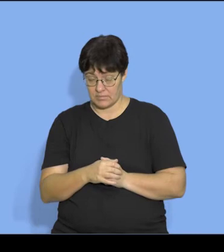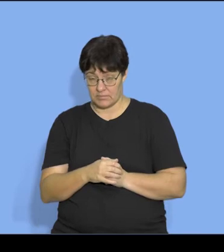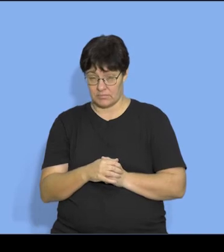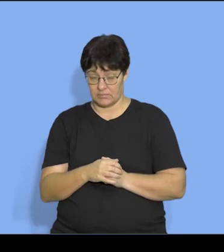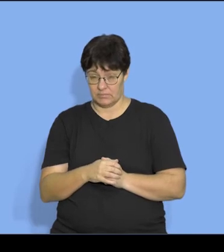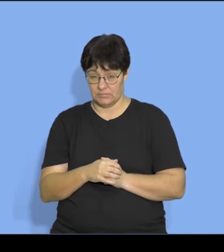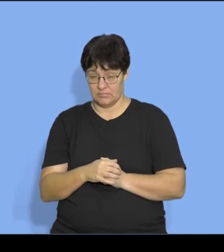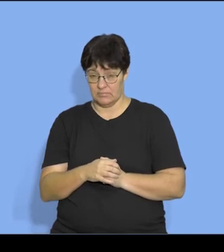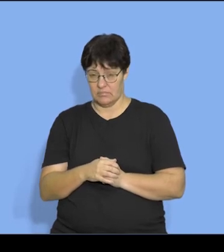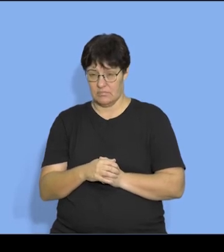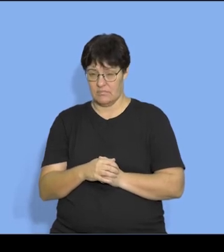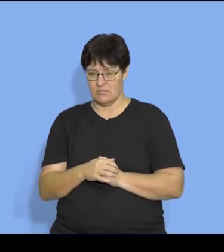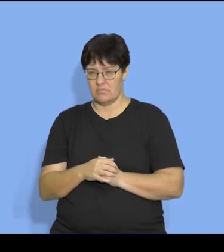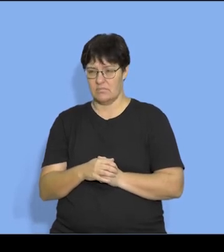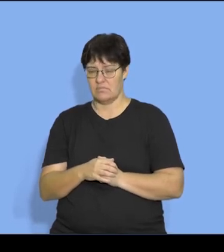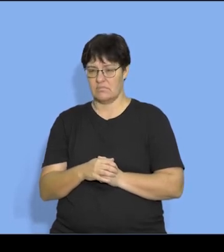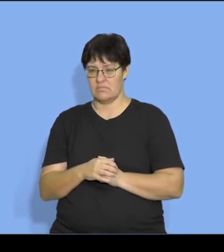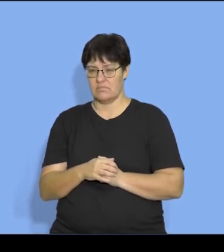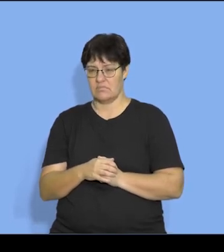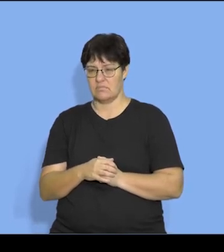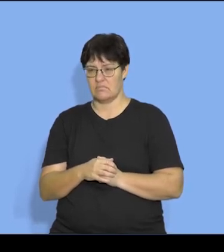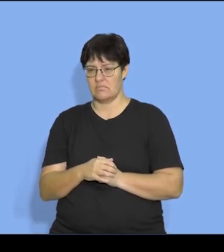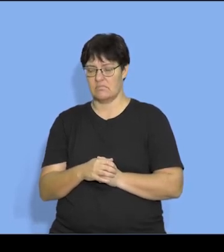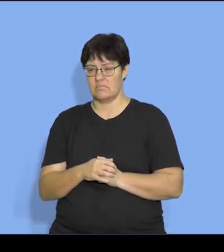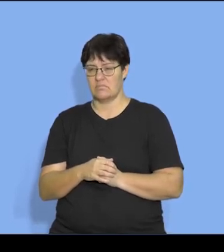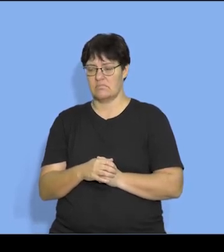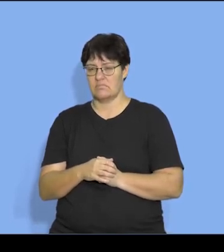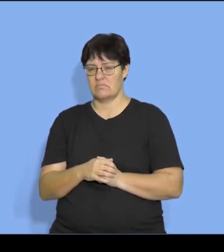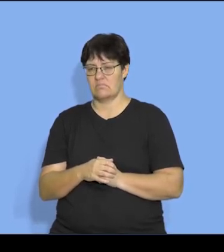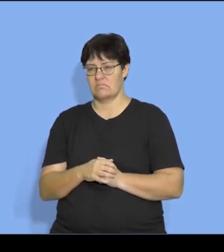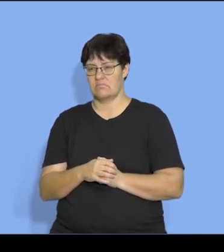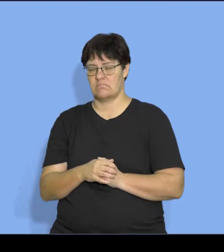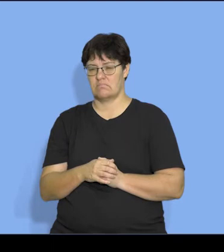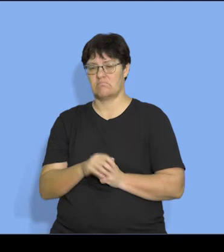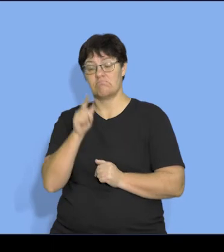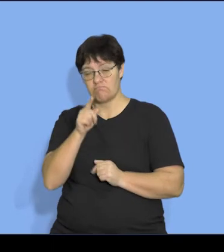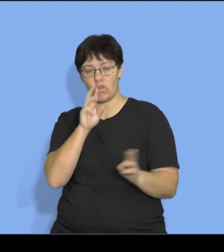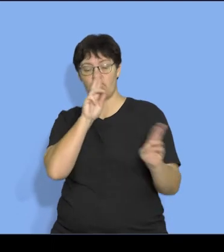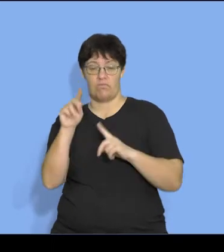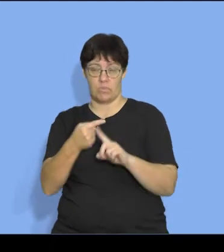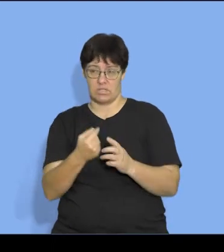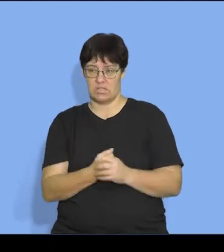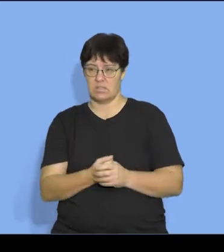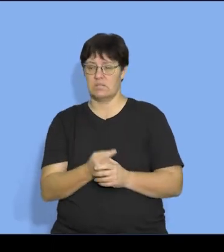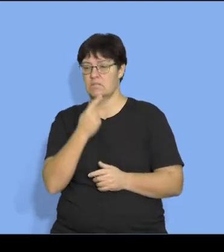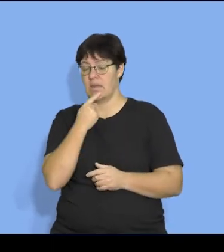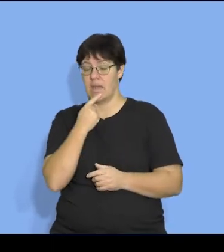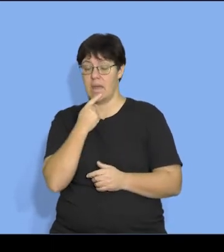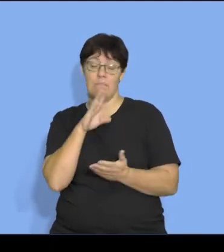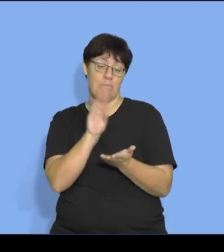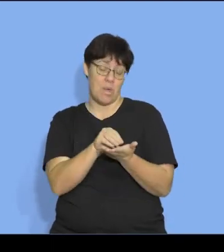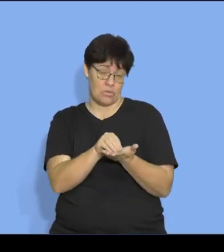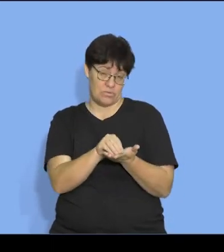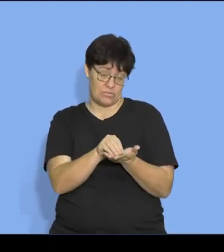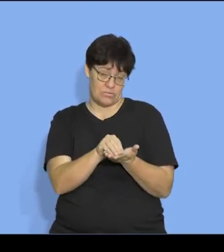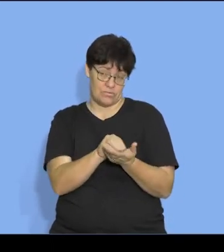okay? If I now want to describe her, she's my reference point. So I would say the